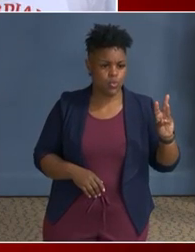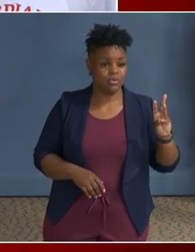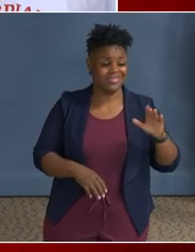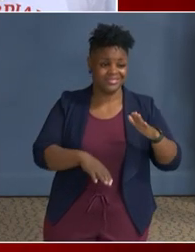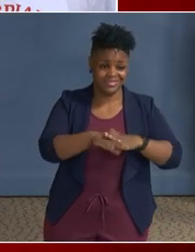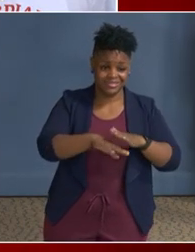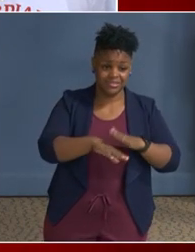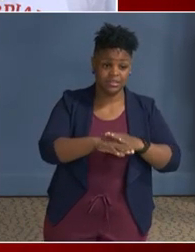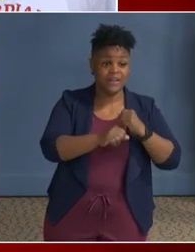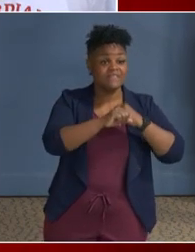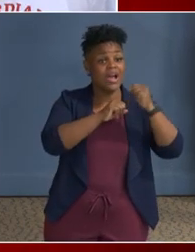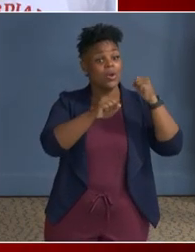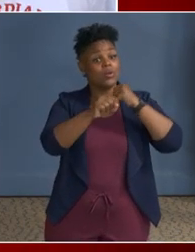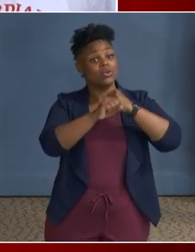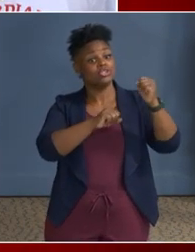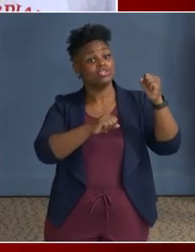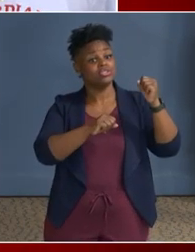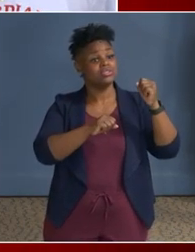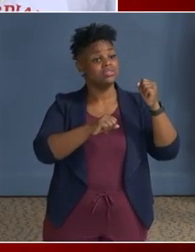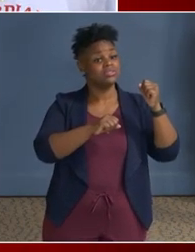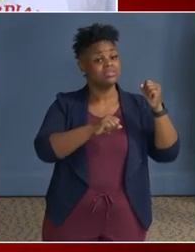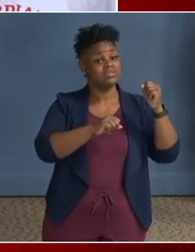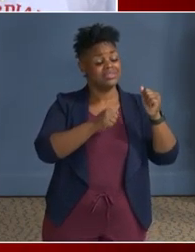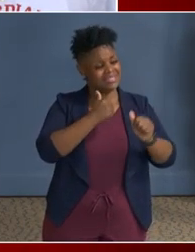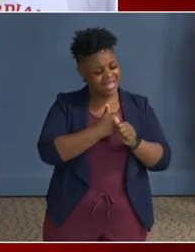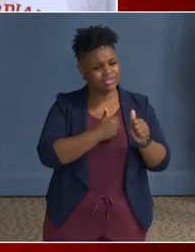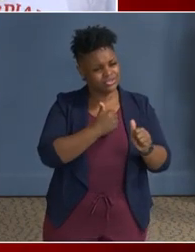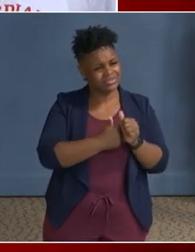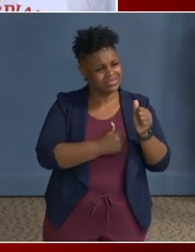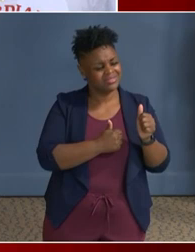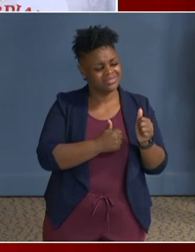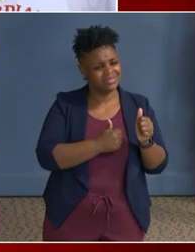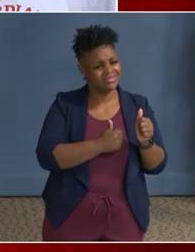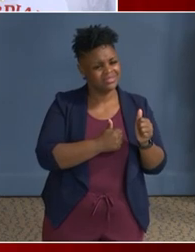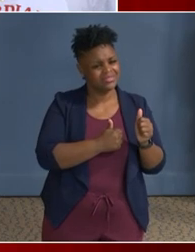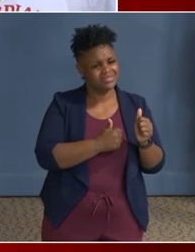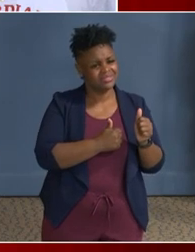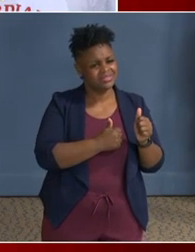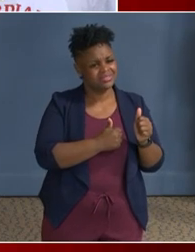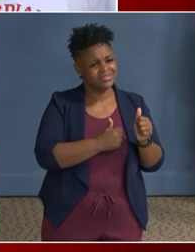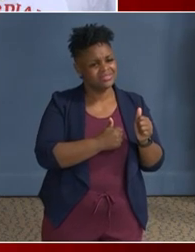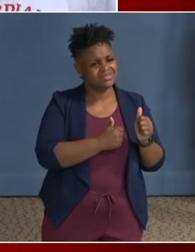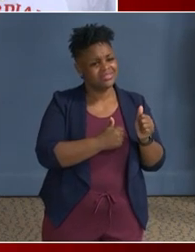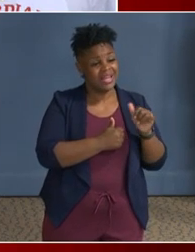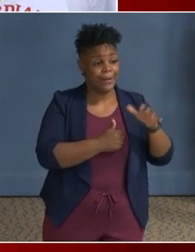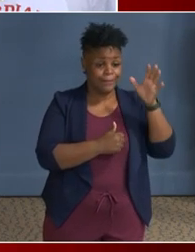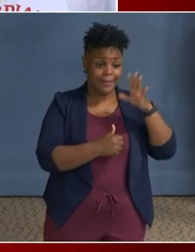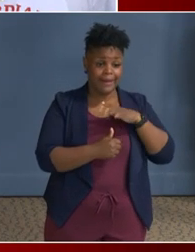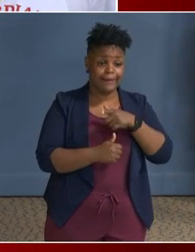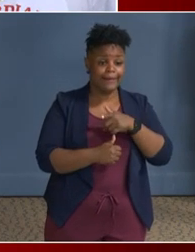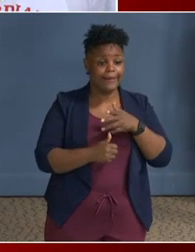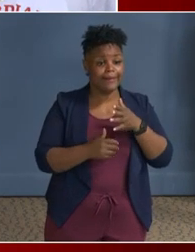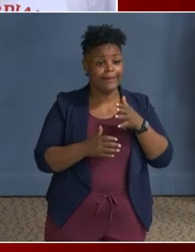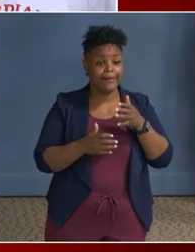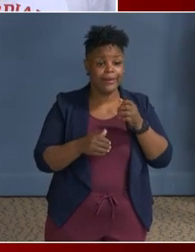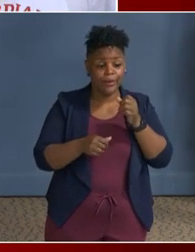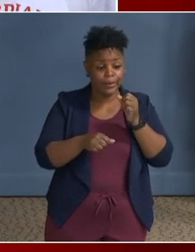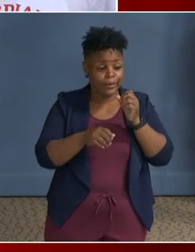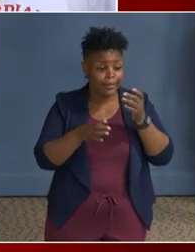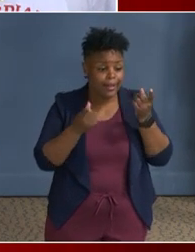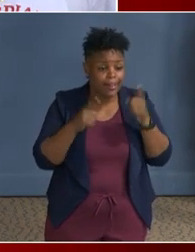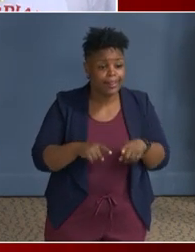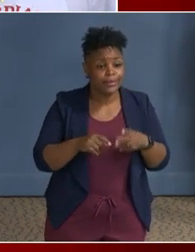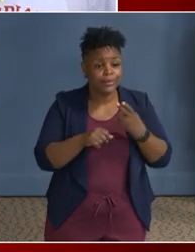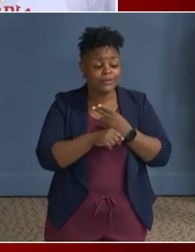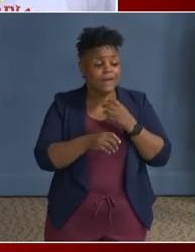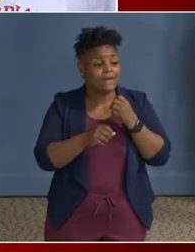dangerous some of these commercial grade fireworks can be. He was working with some fireworks. He ends up setting, and it was illegal, of course, to